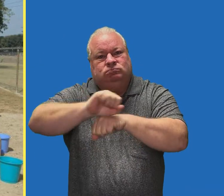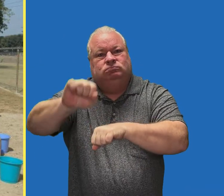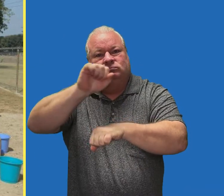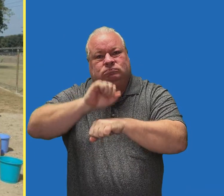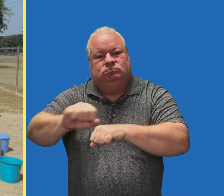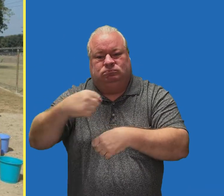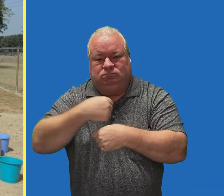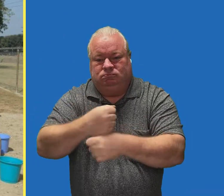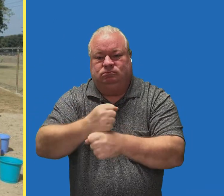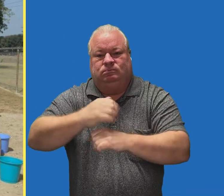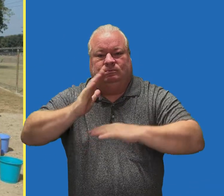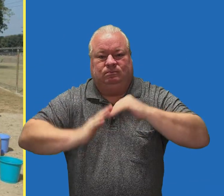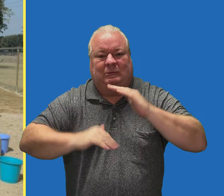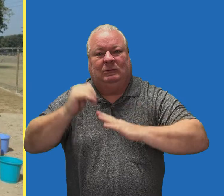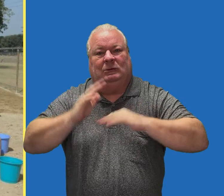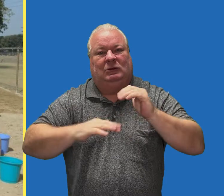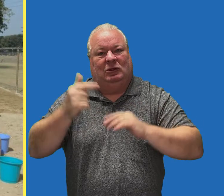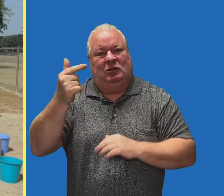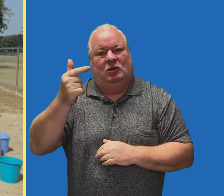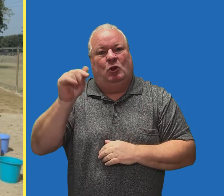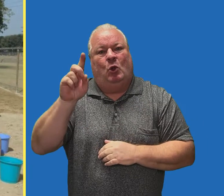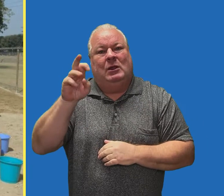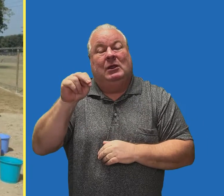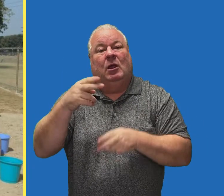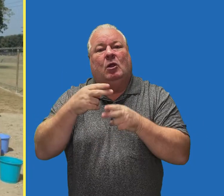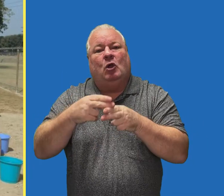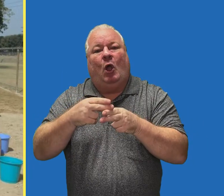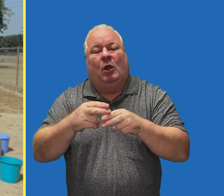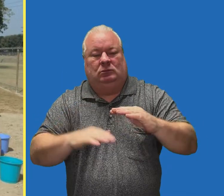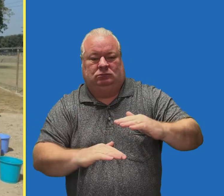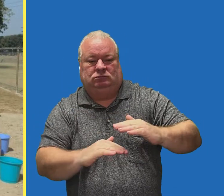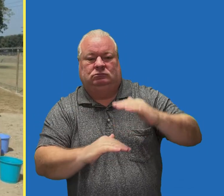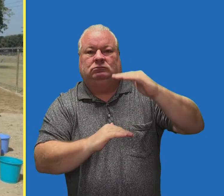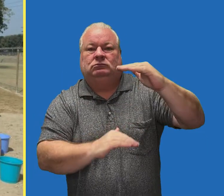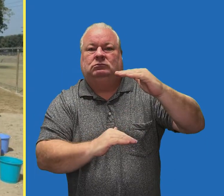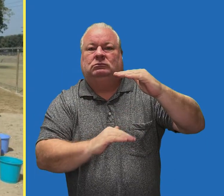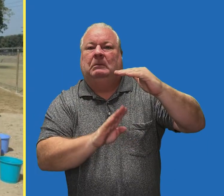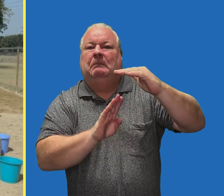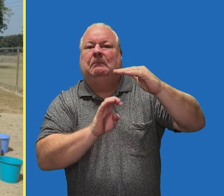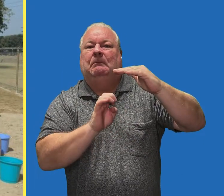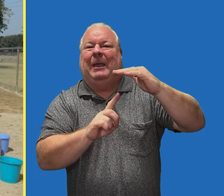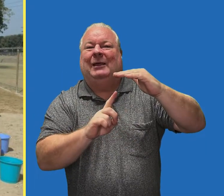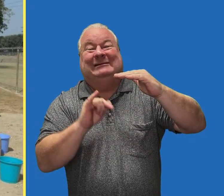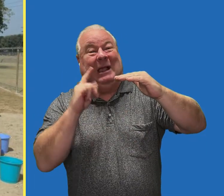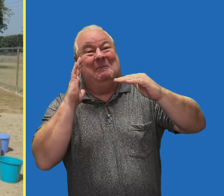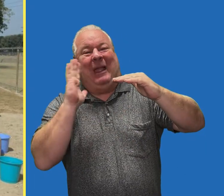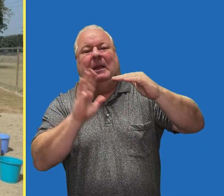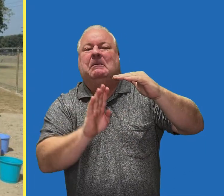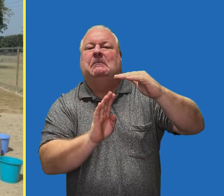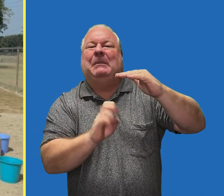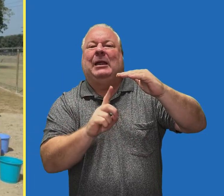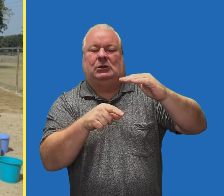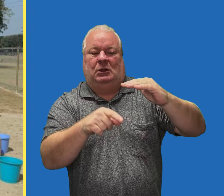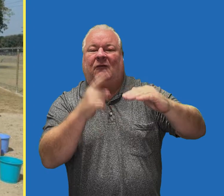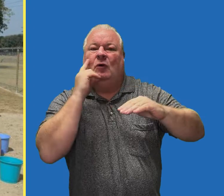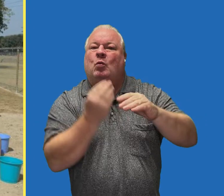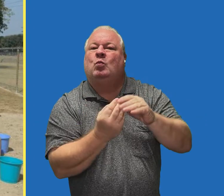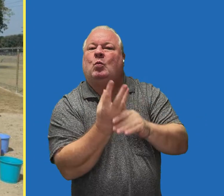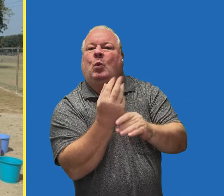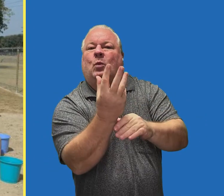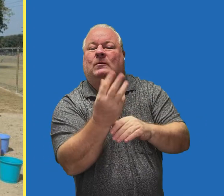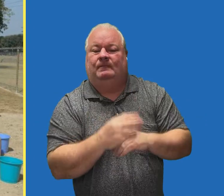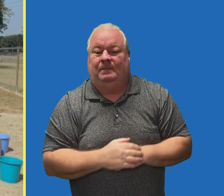very first garden raised beds. And so I'm sharing this picture as a